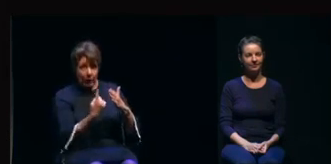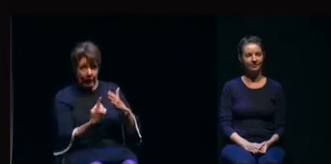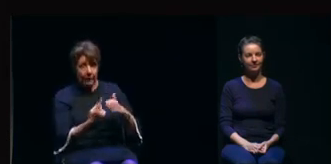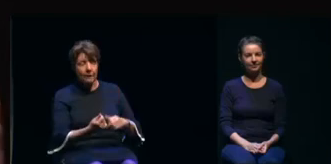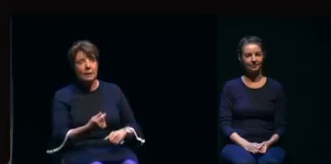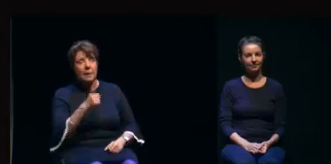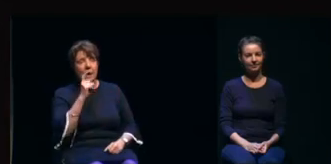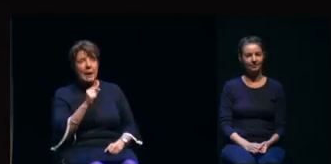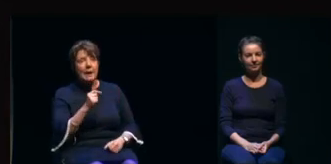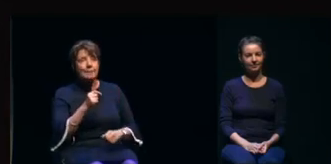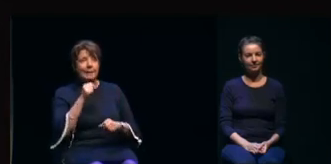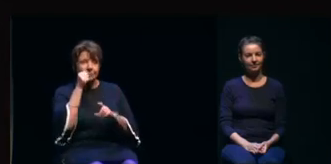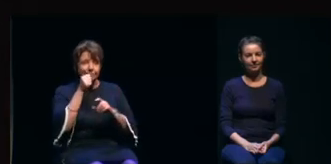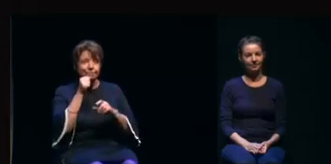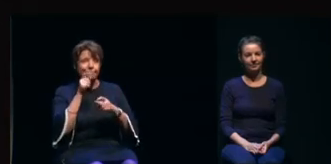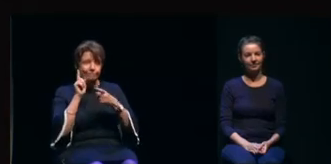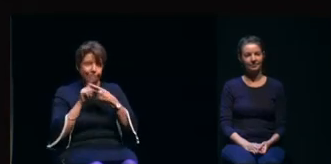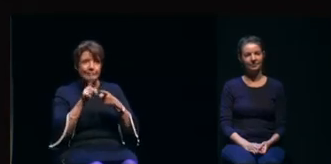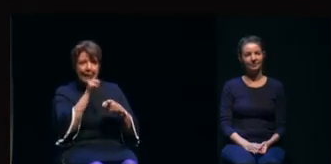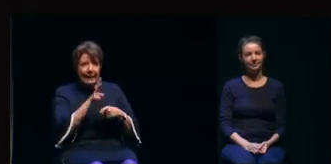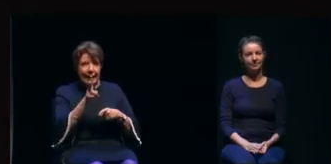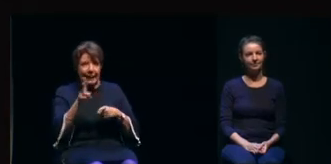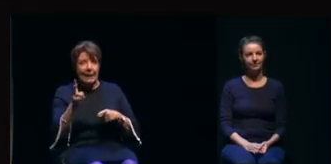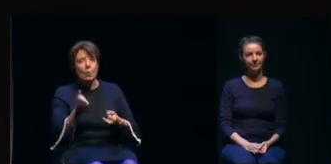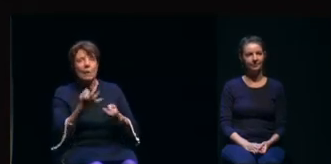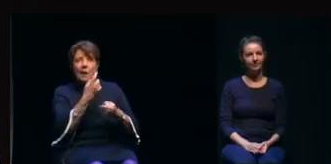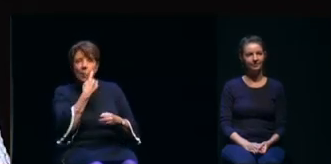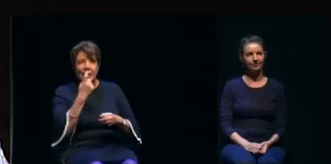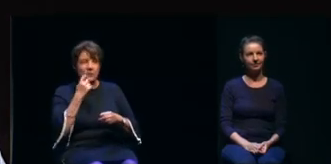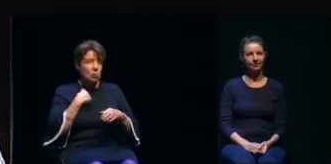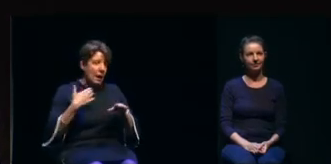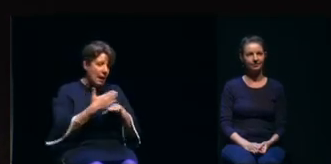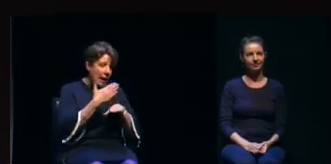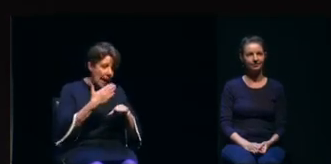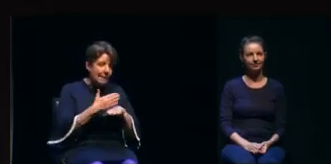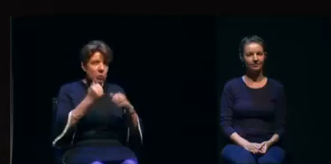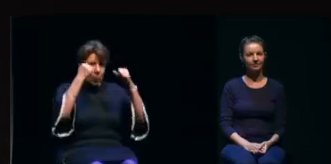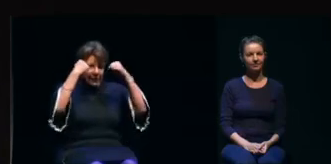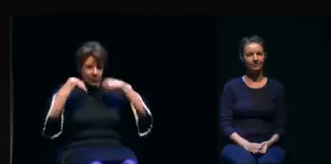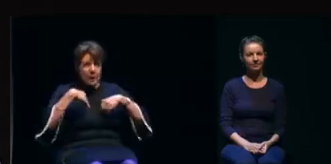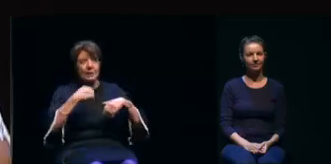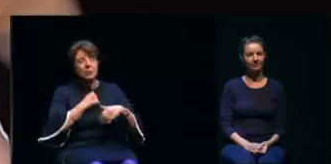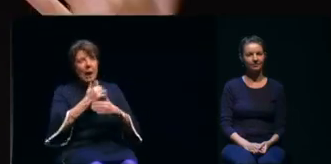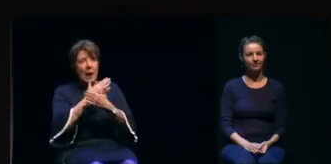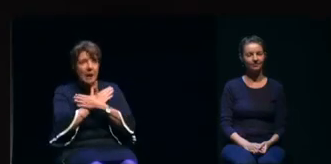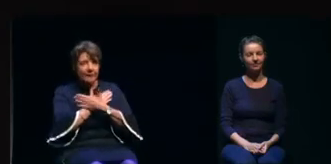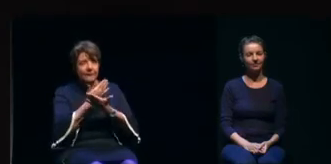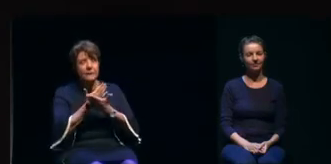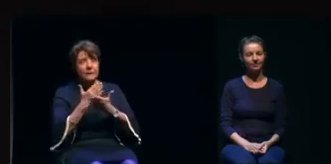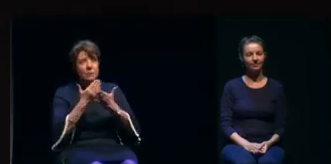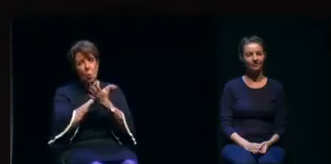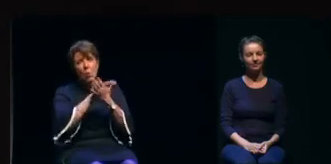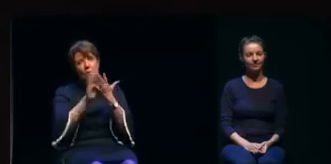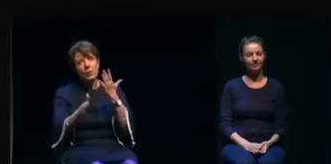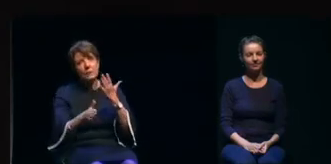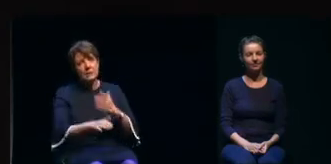very relentless with our witnesses, to our labour, to our sweat, to our love, to all of those